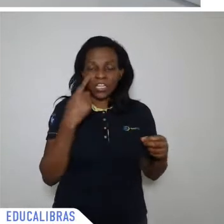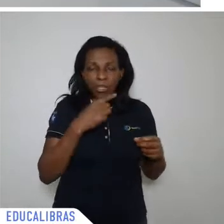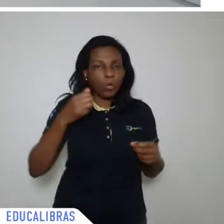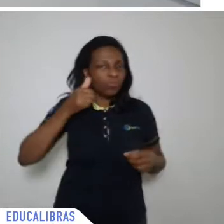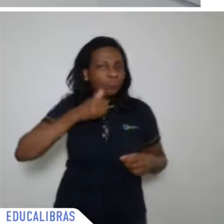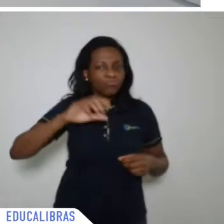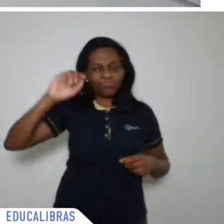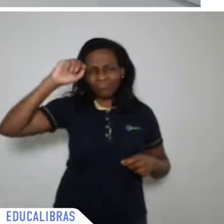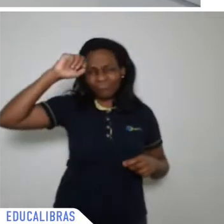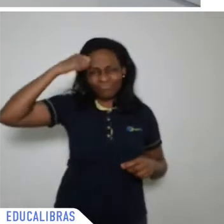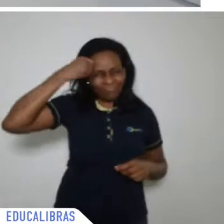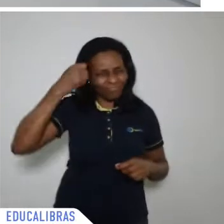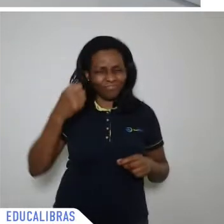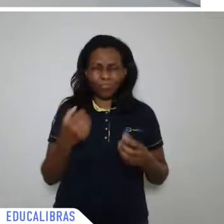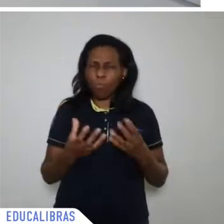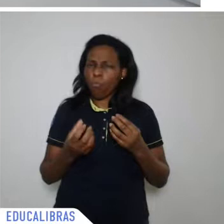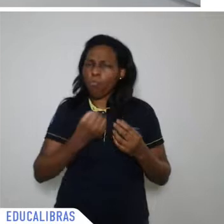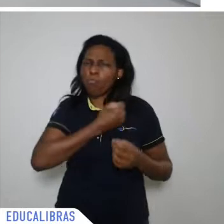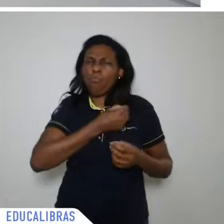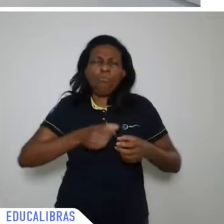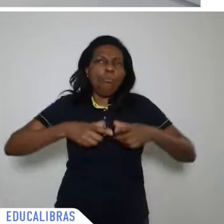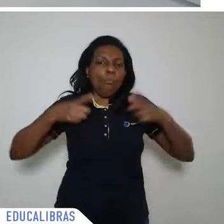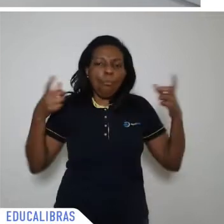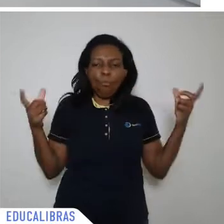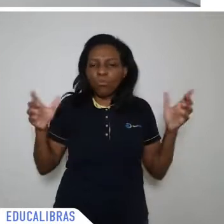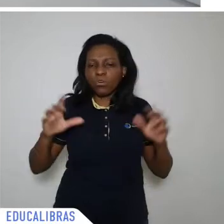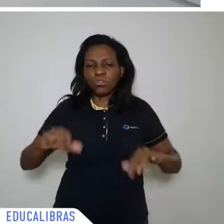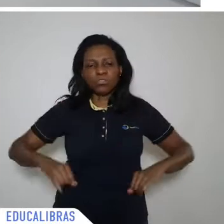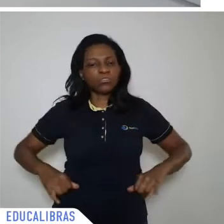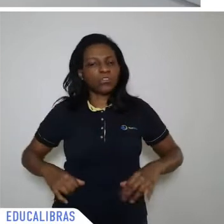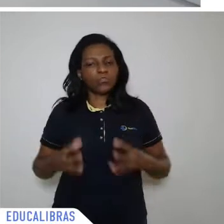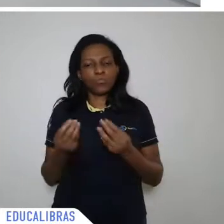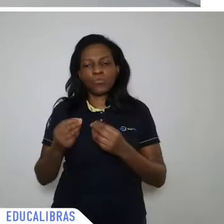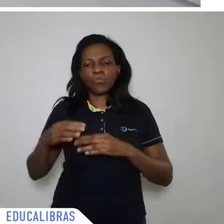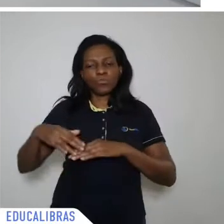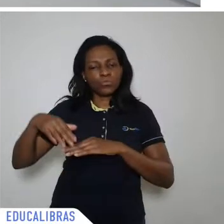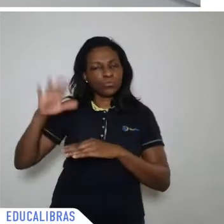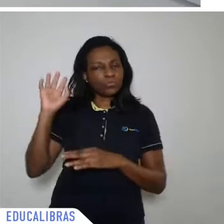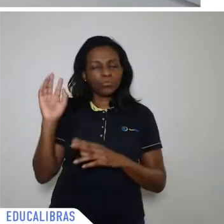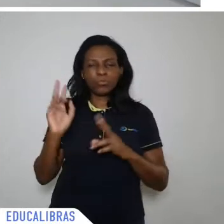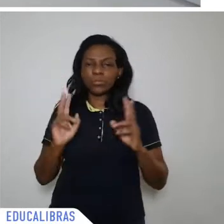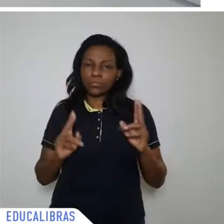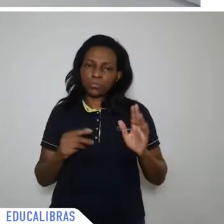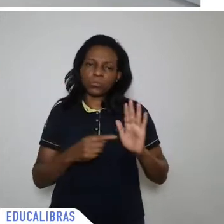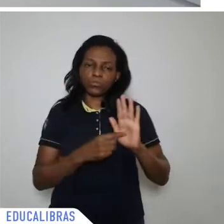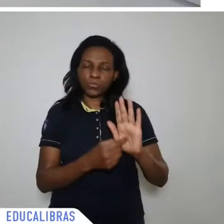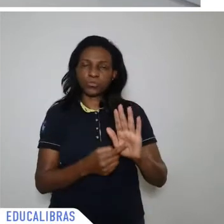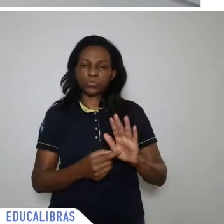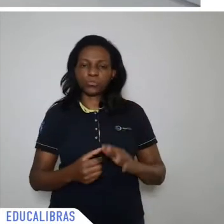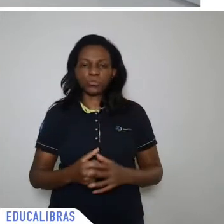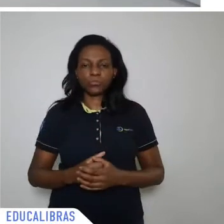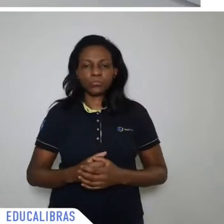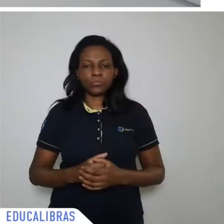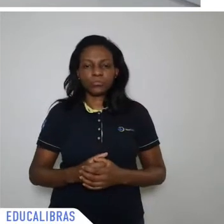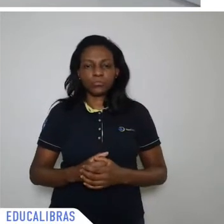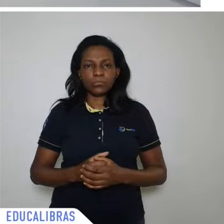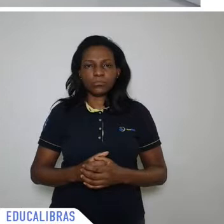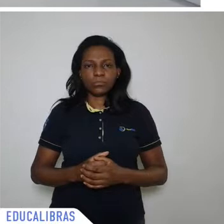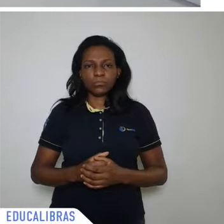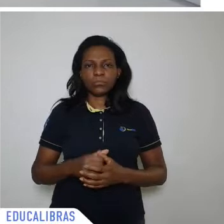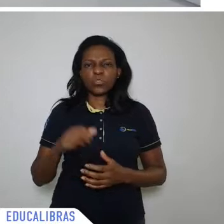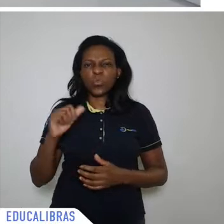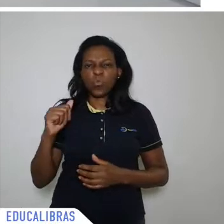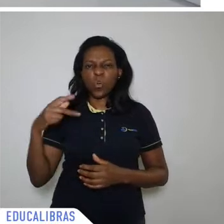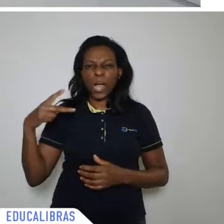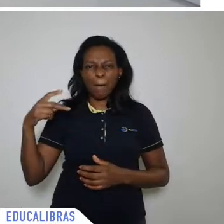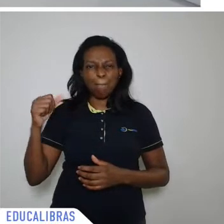And Black women are more vulnerable, as Deborah has mentioned, in this COVID